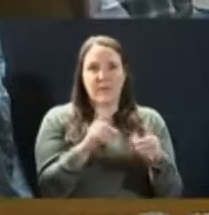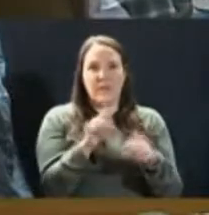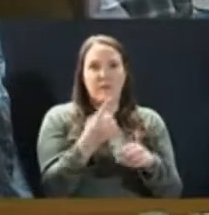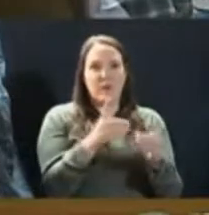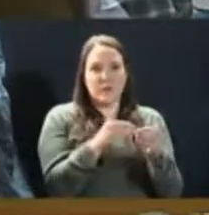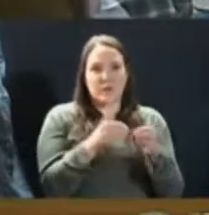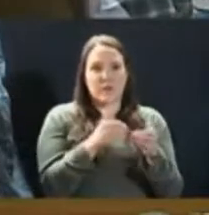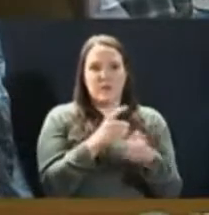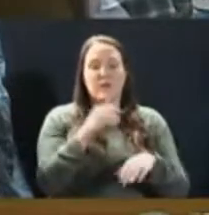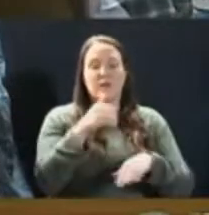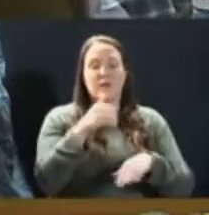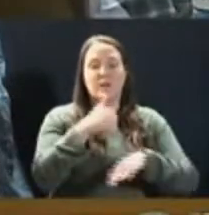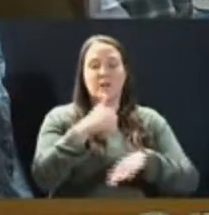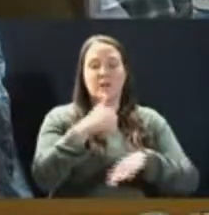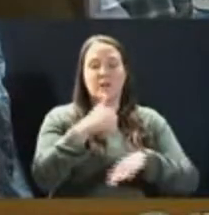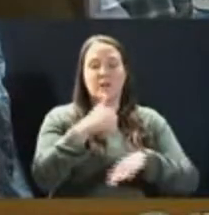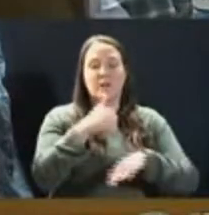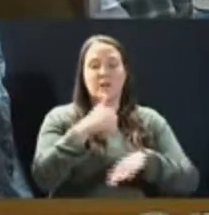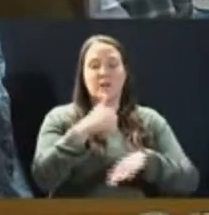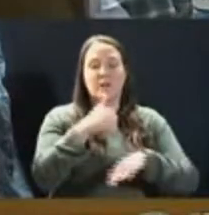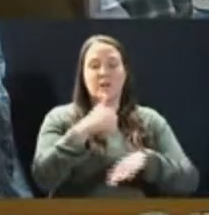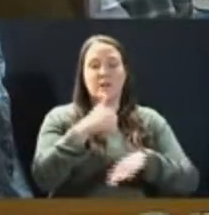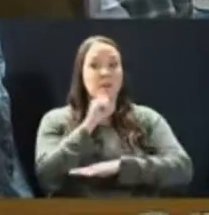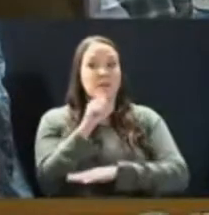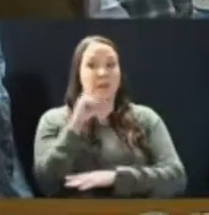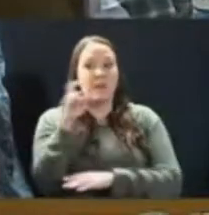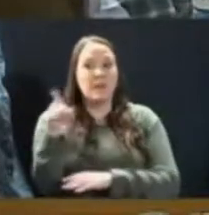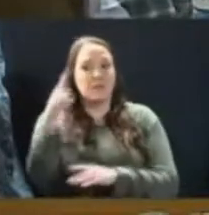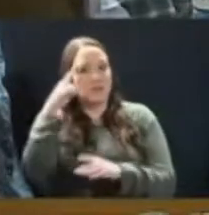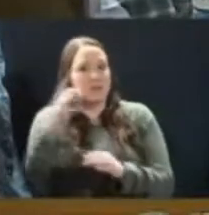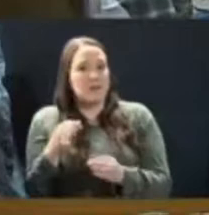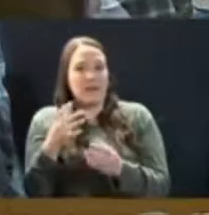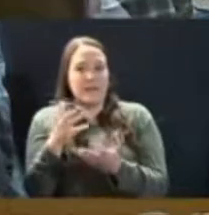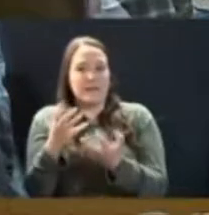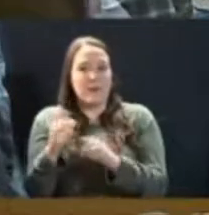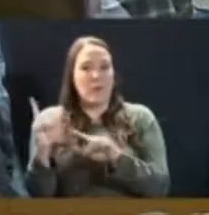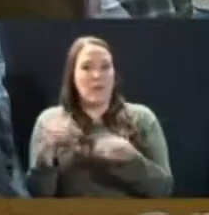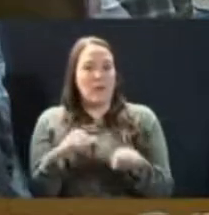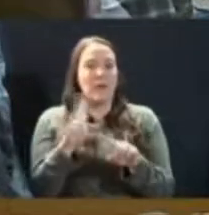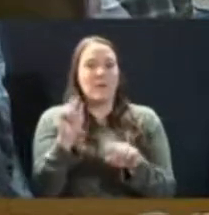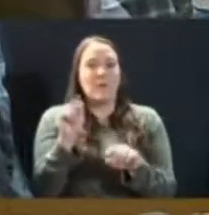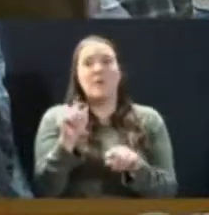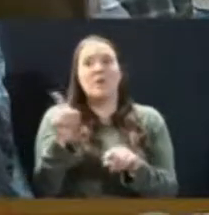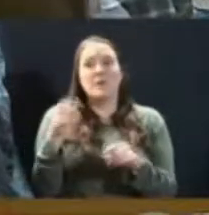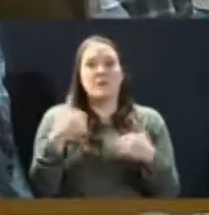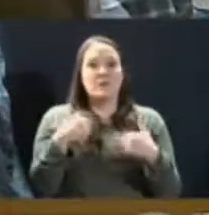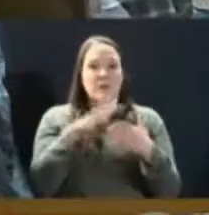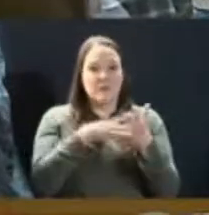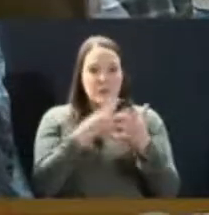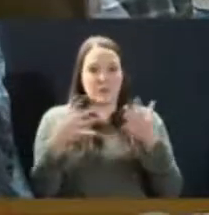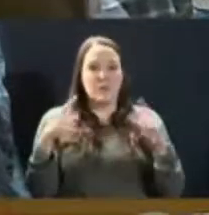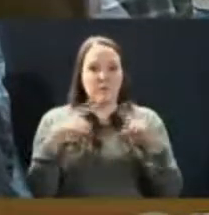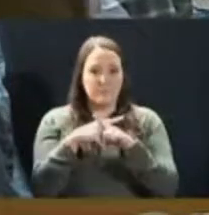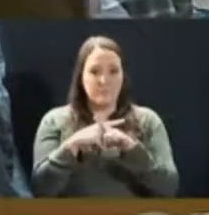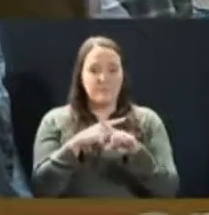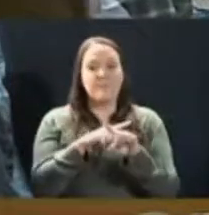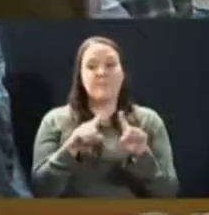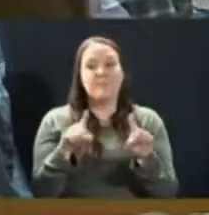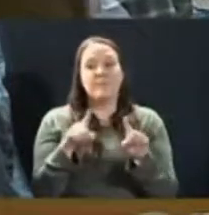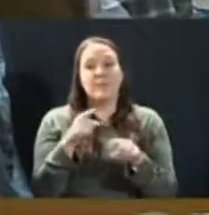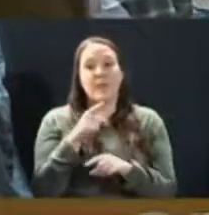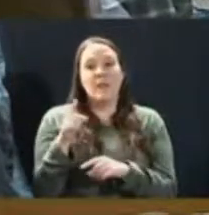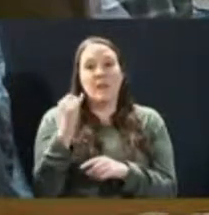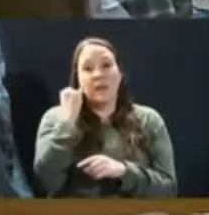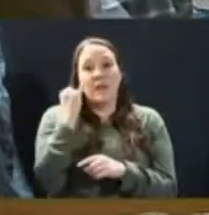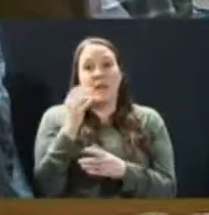know, it's not because she purposely chose not to be here. I think we all know that she had scheduling conflict. But, you know, if you